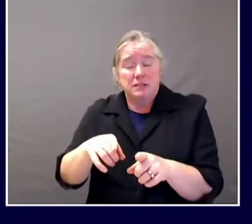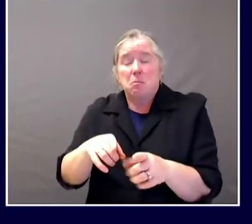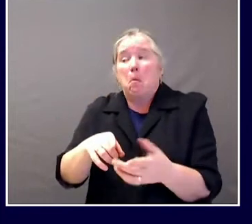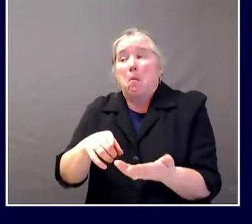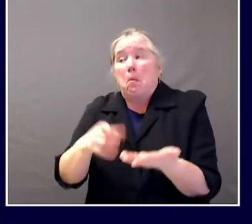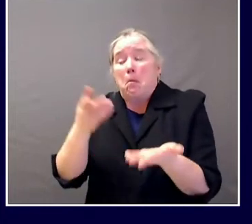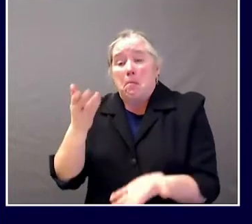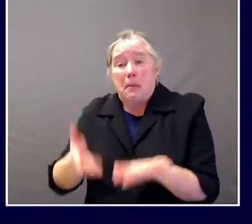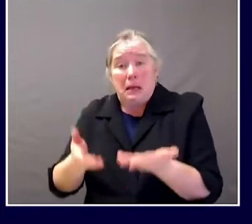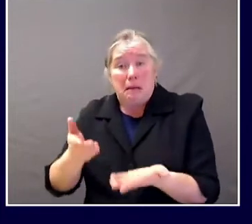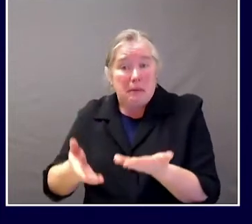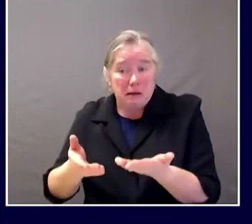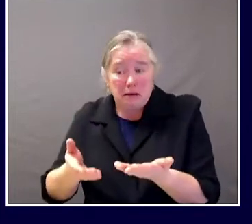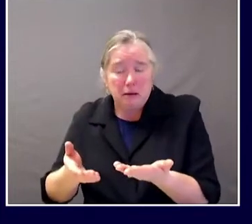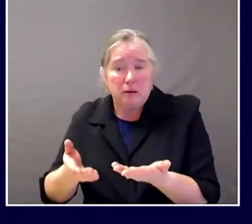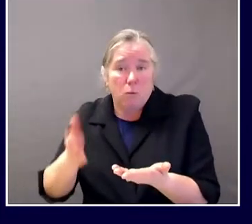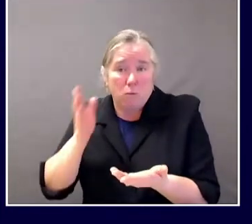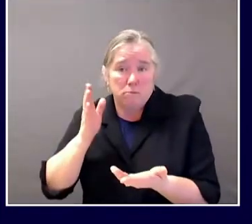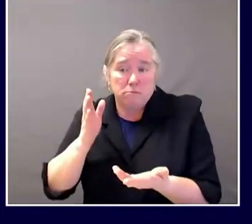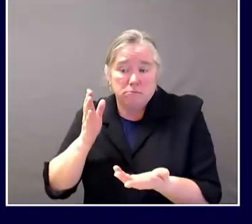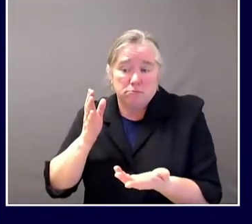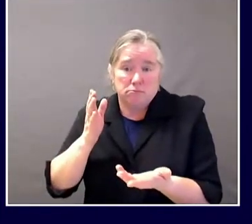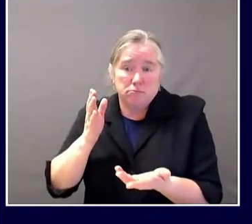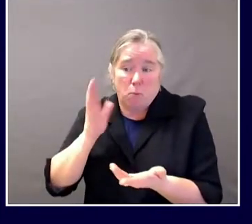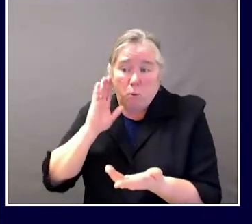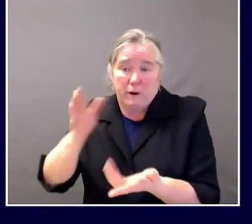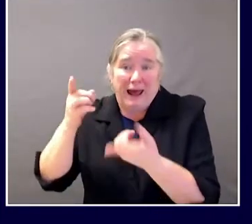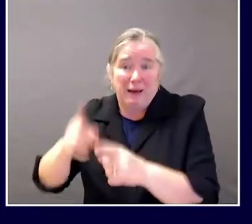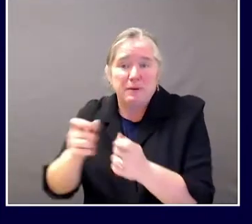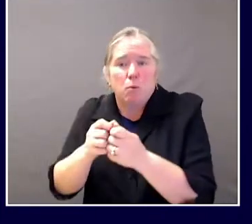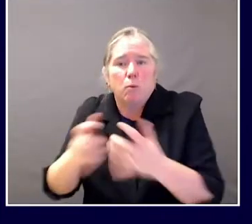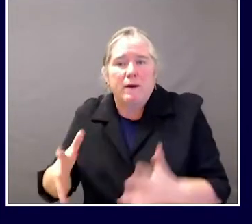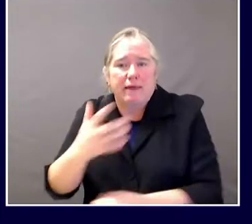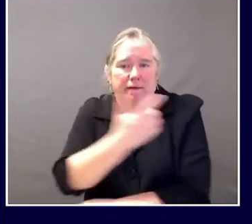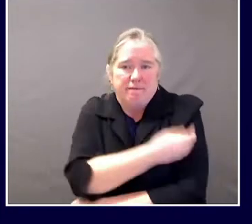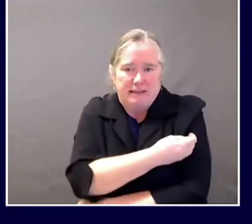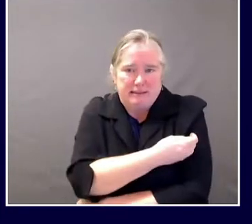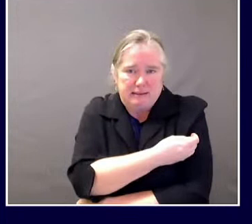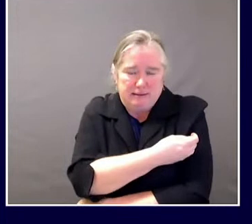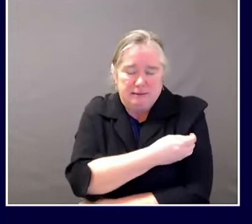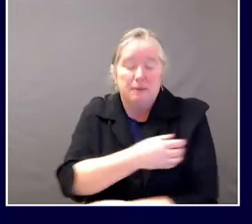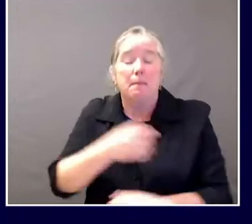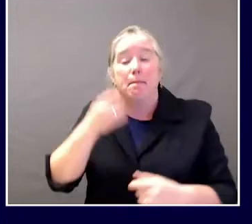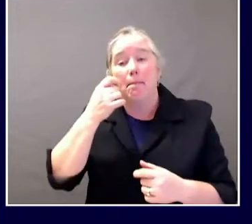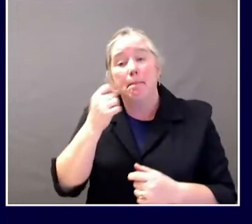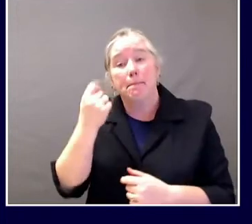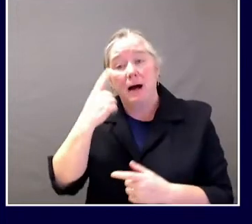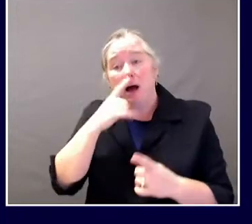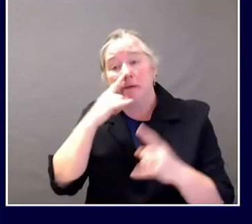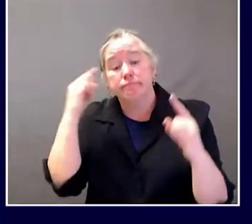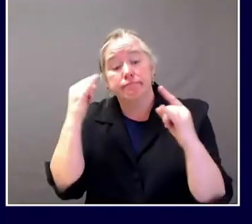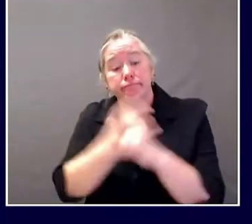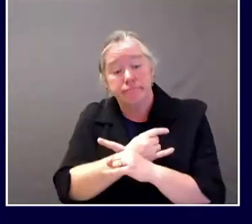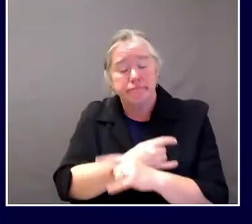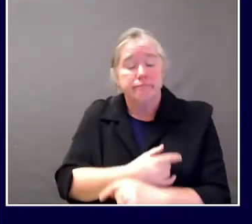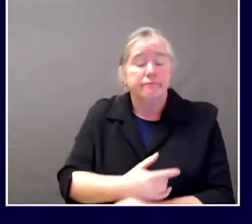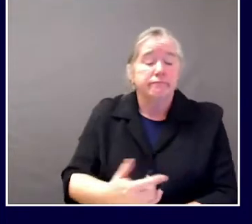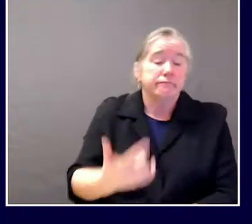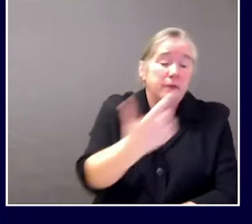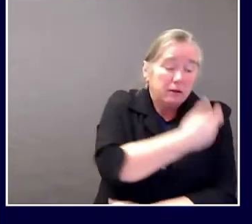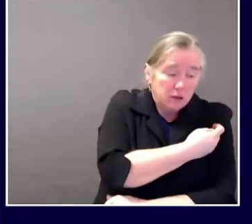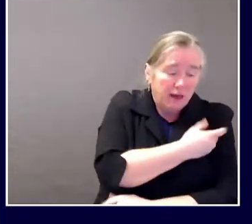a vaccine for COVID, there will be questions raised about whether that correlation is